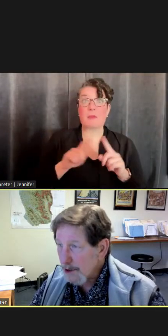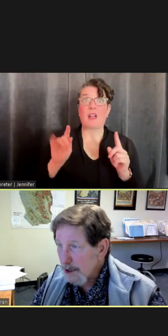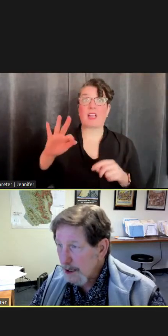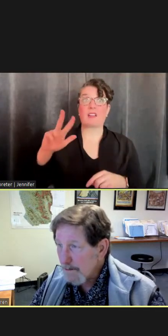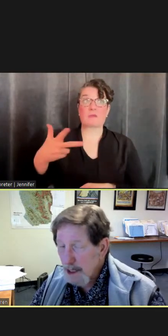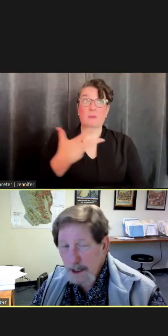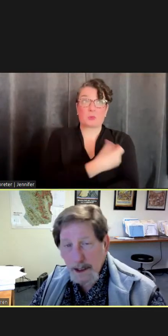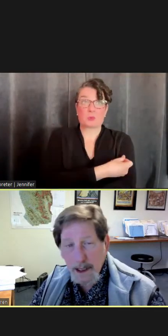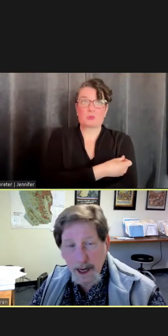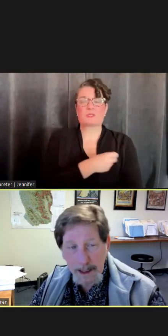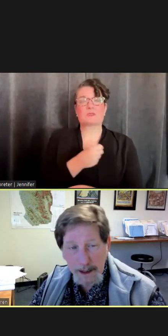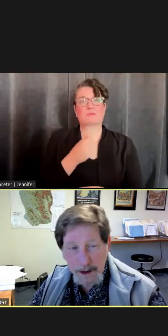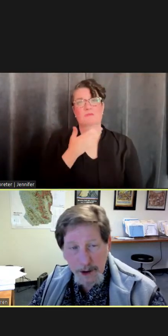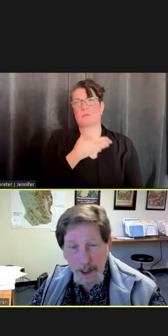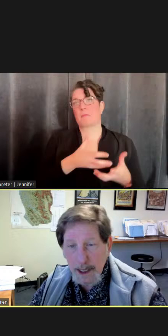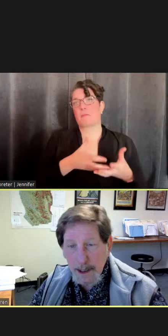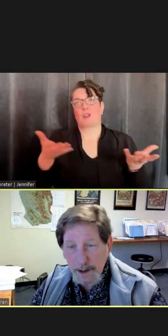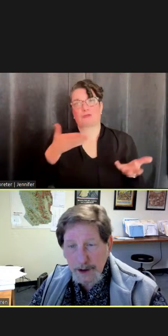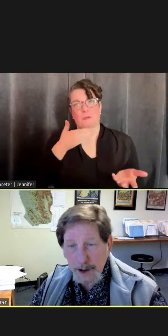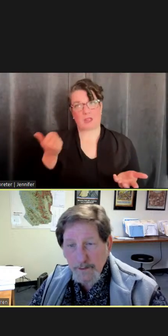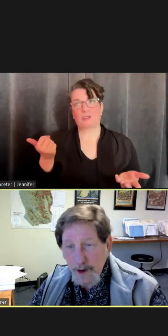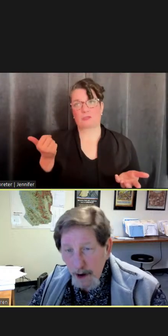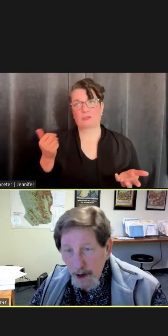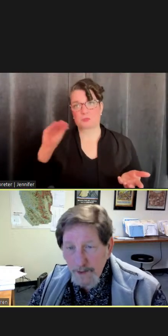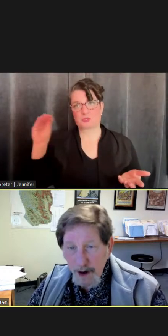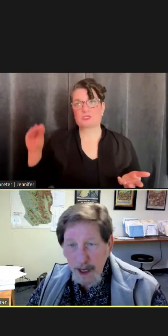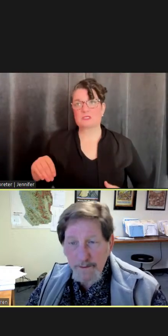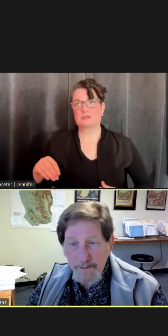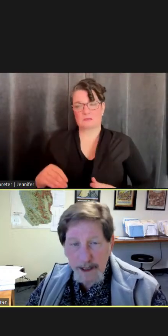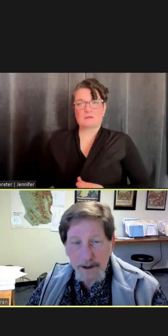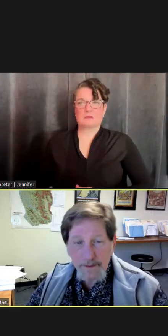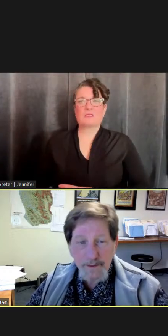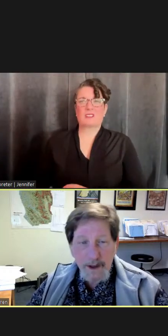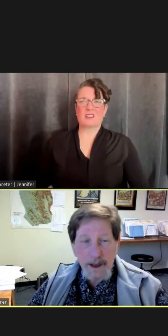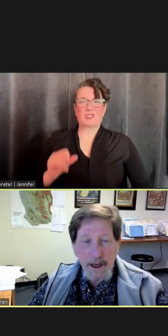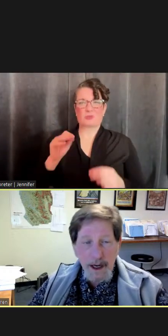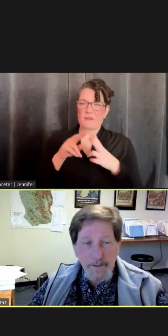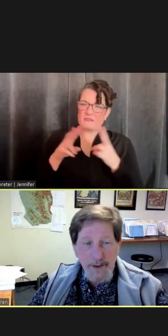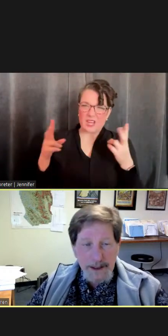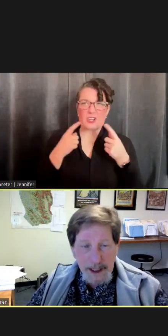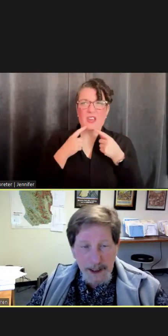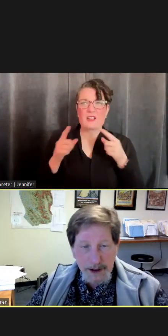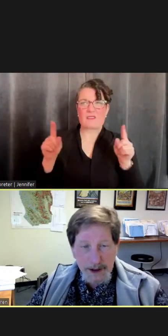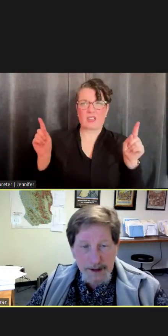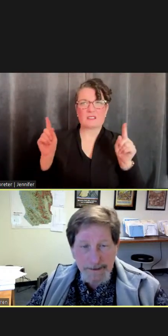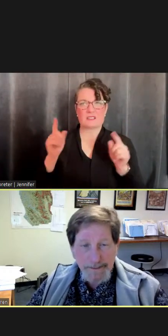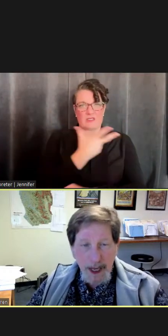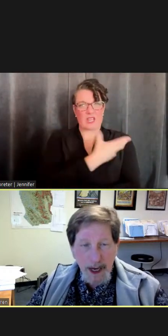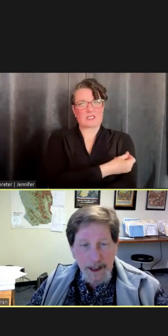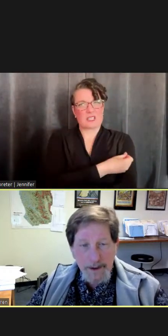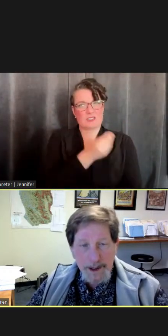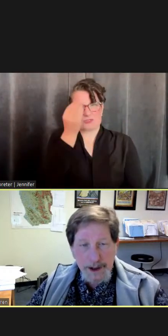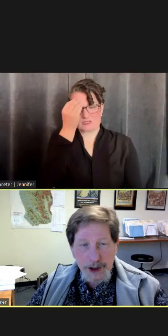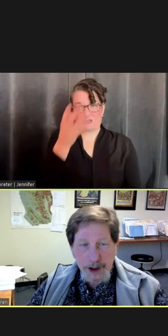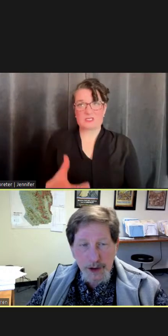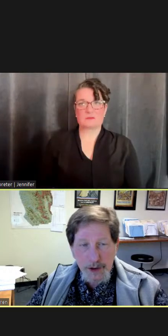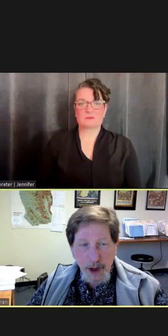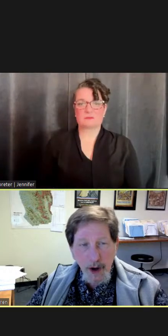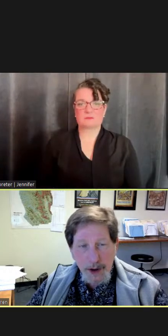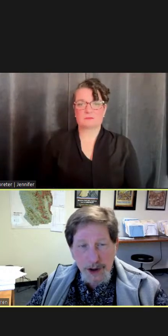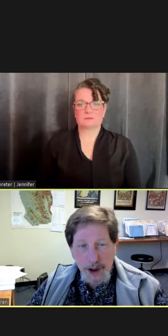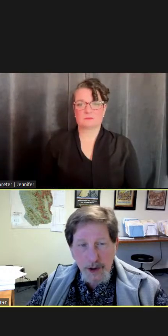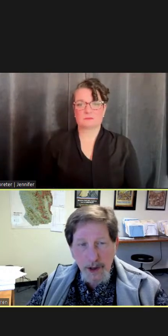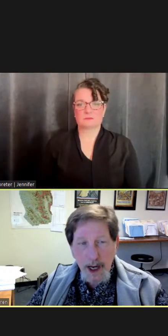up to the mid 90s. So these are very, very effective vaccinations. And this is